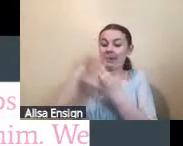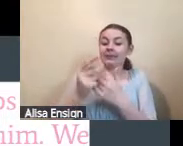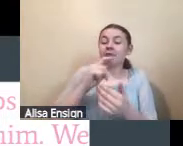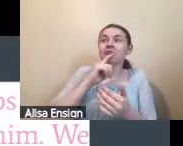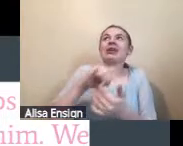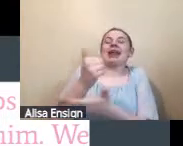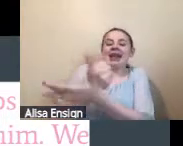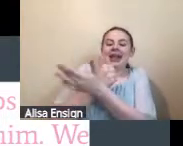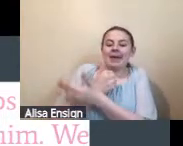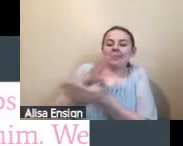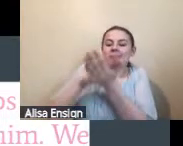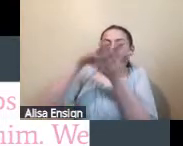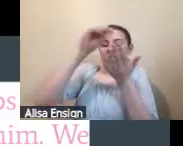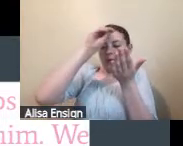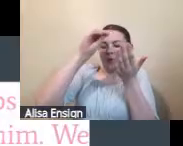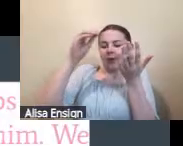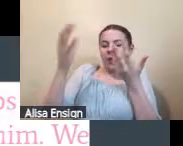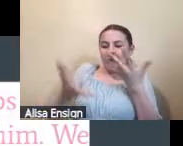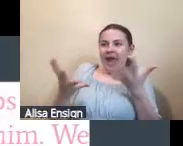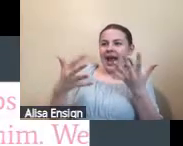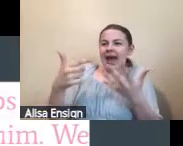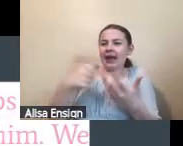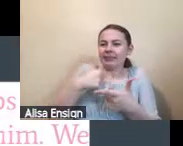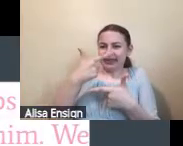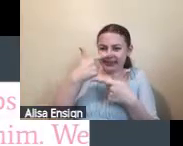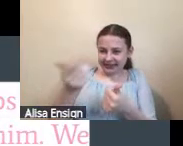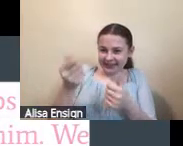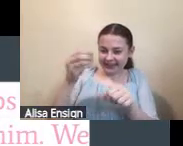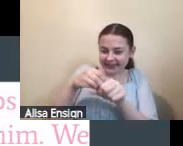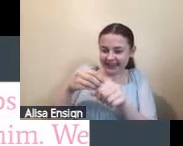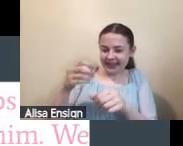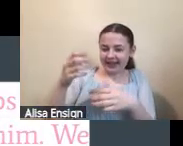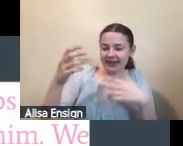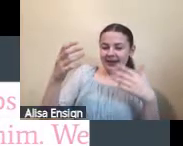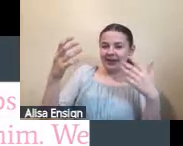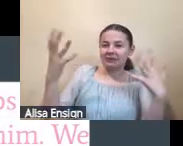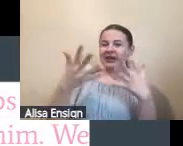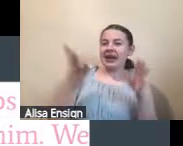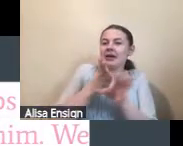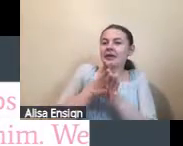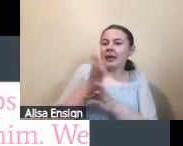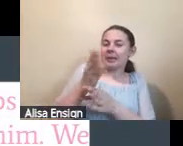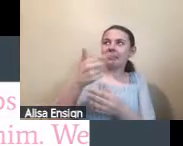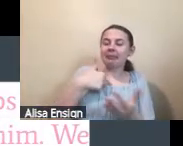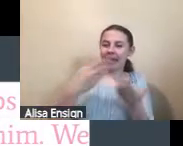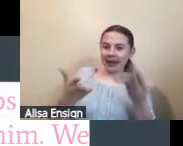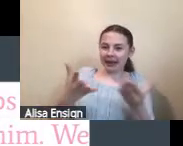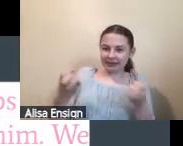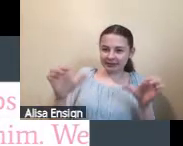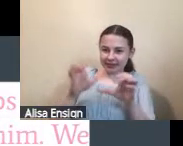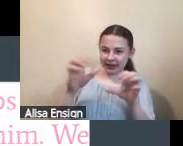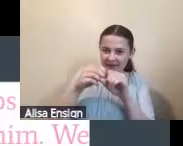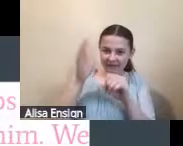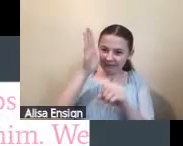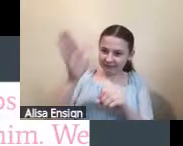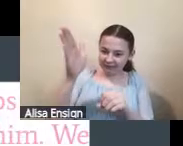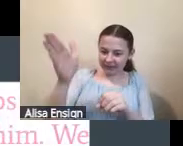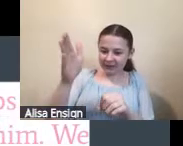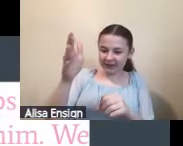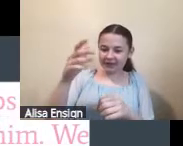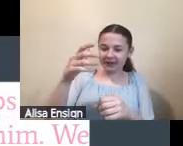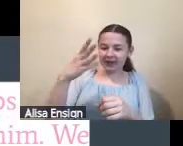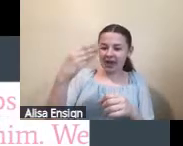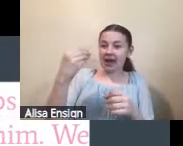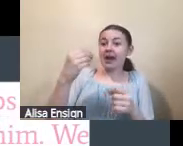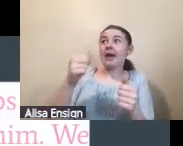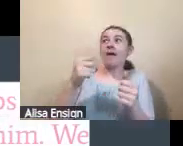On the trip, that program really helped me to be able to learn what my interests are, what maybe I want to do